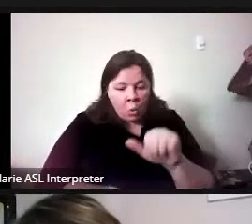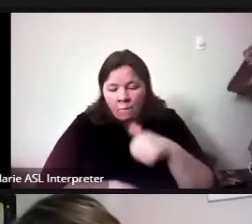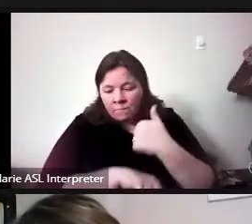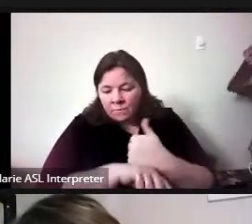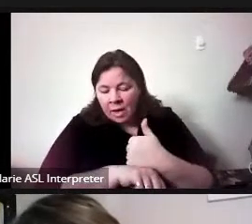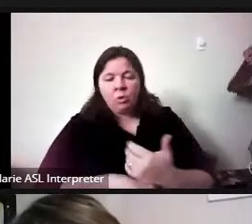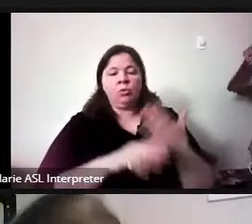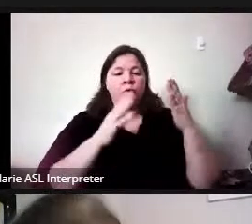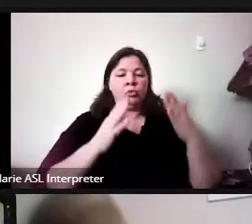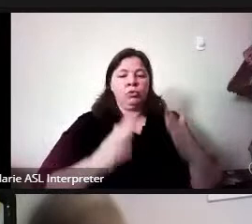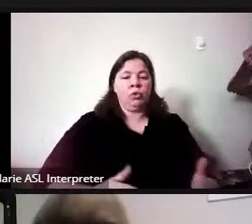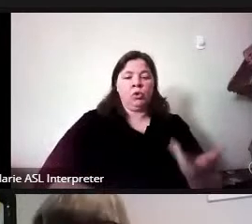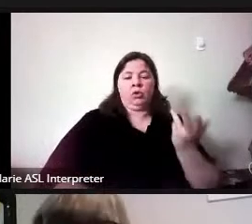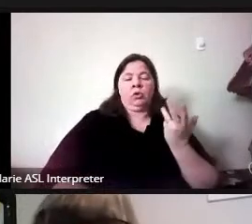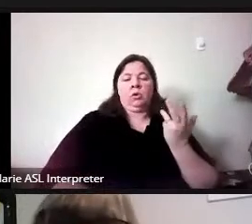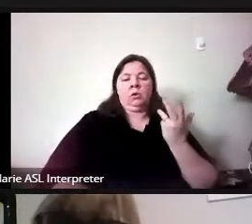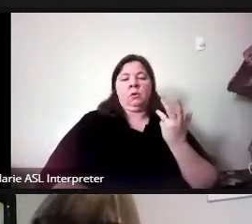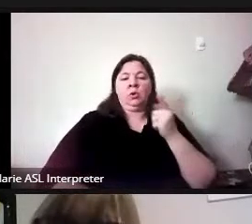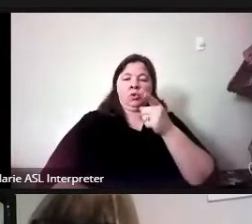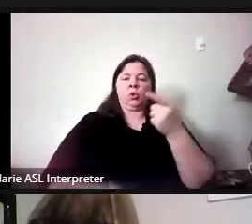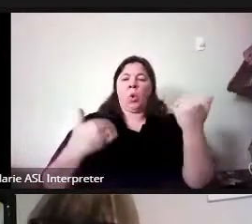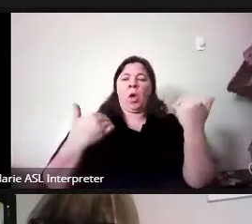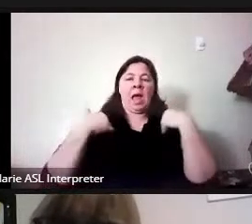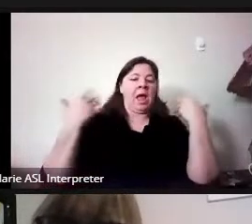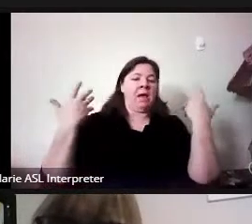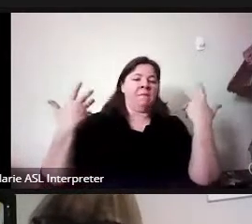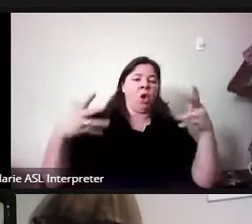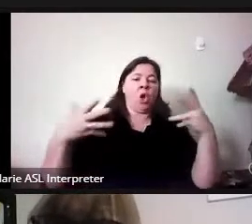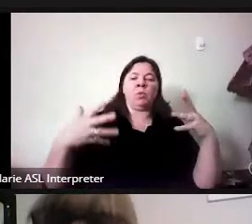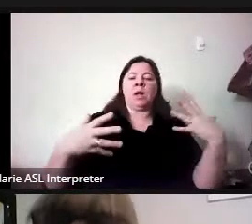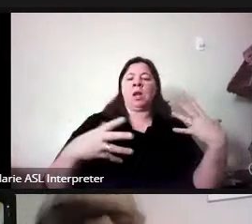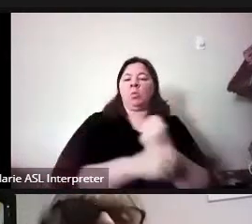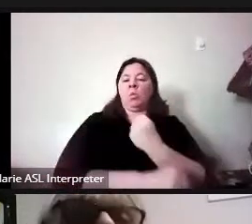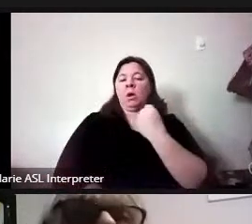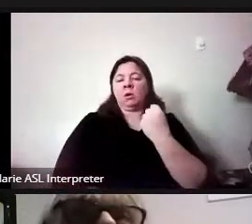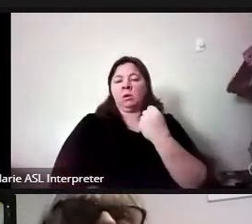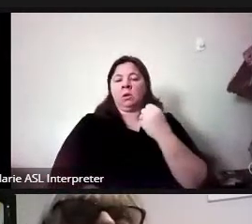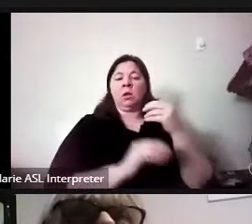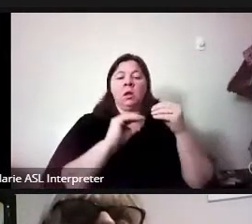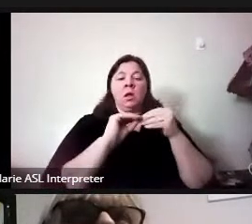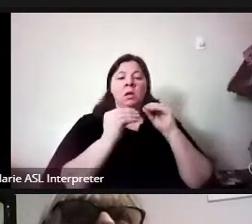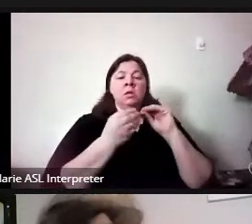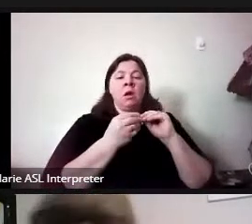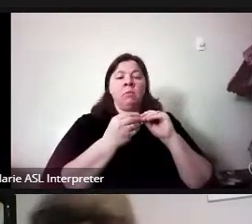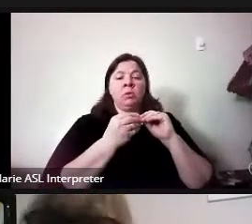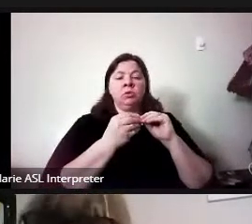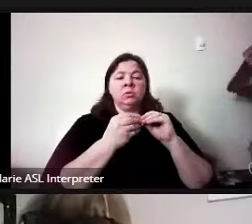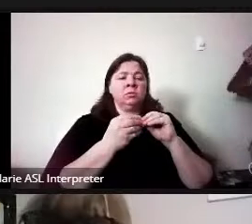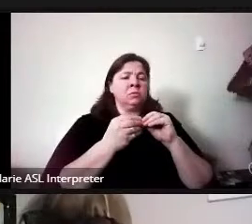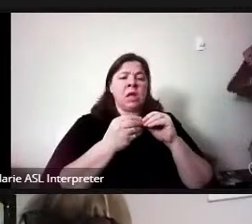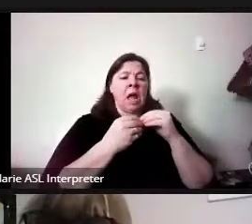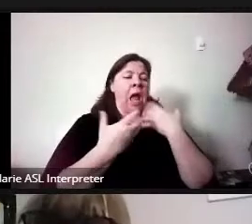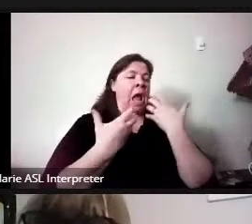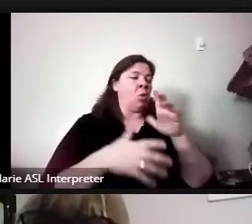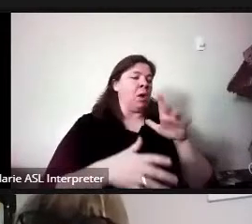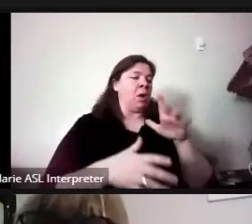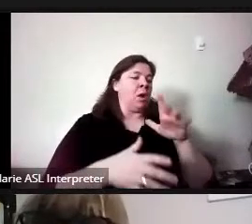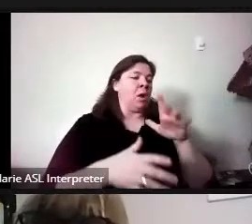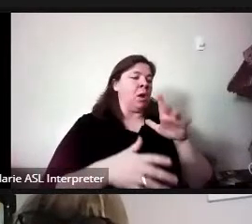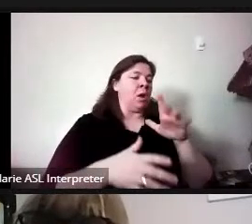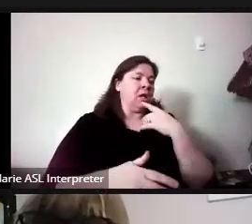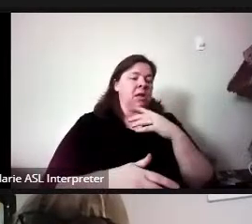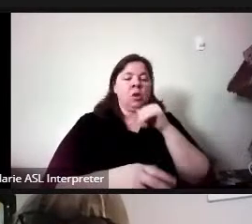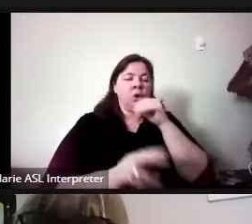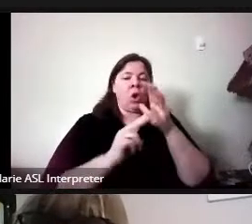a go-founder. You have already won. Numbers, I don't want to say they are irrelevant